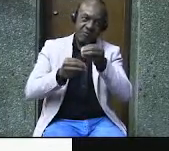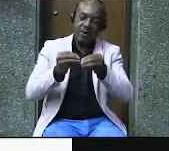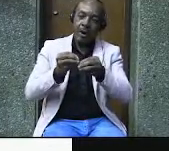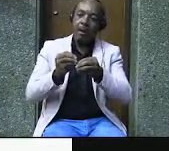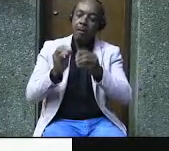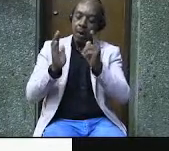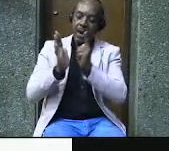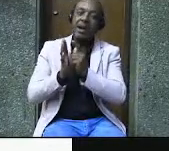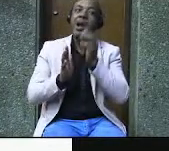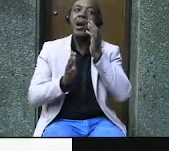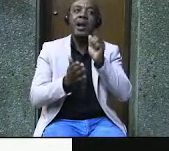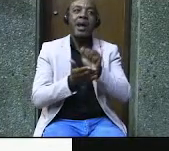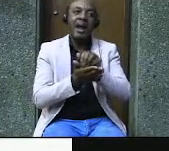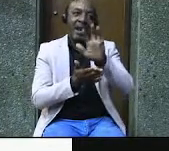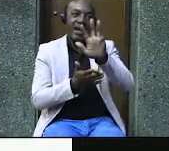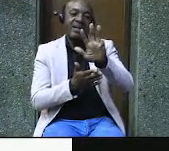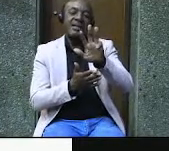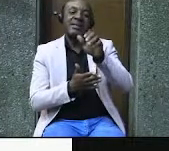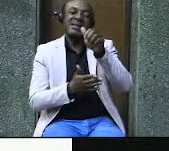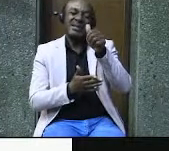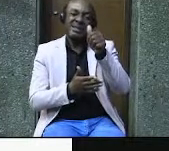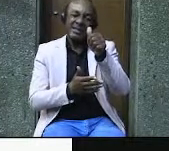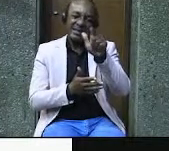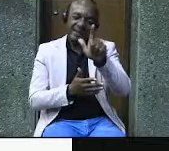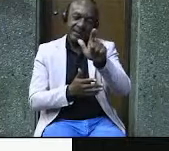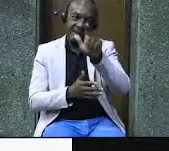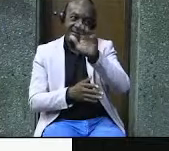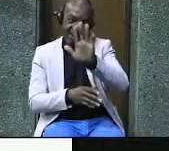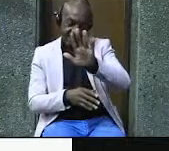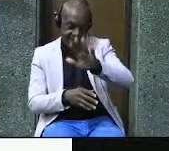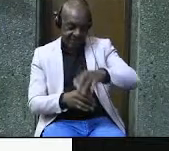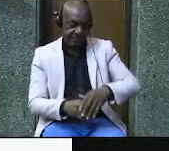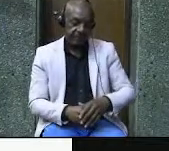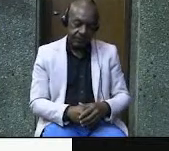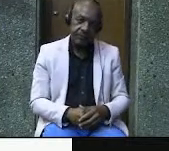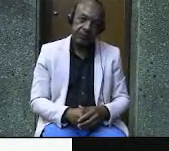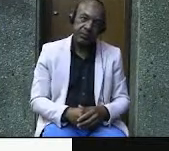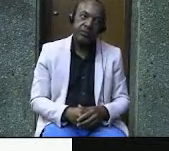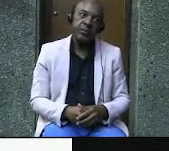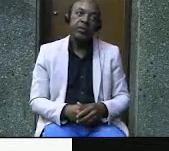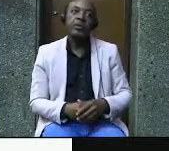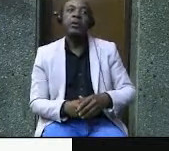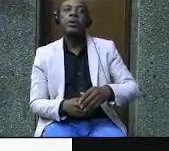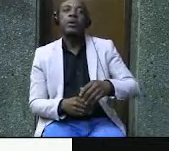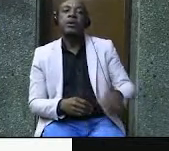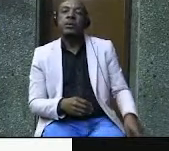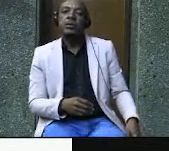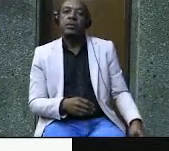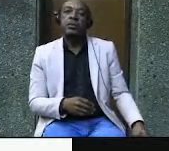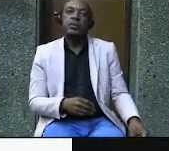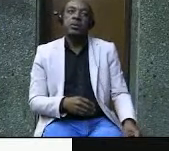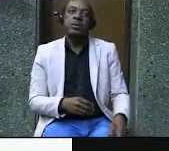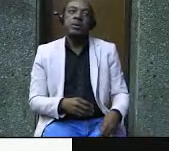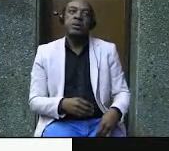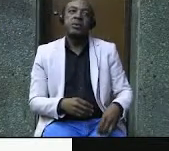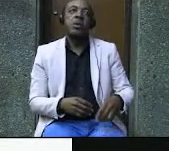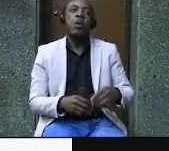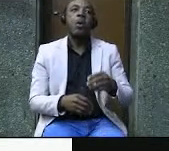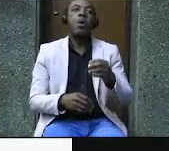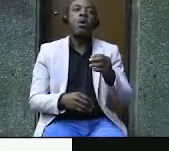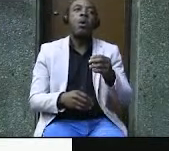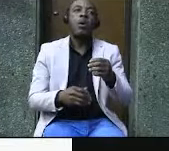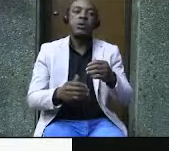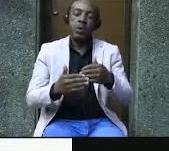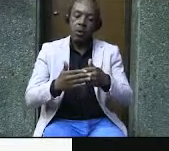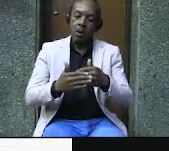However, in the interim, whilst the current bill has not been passed into law,